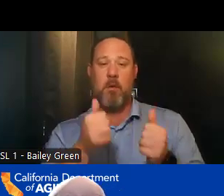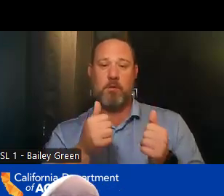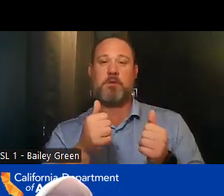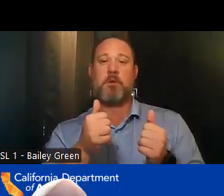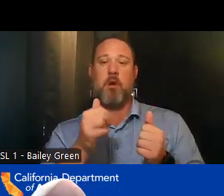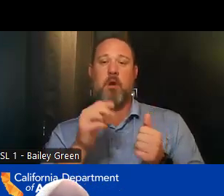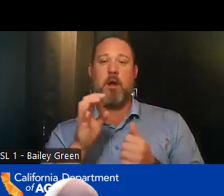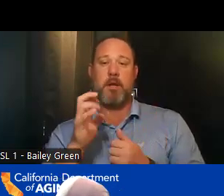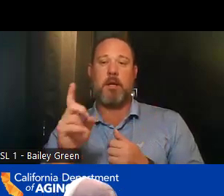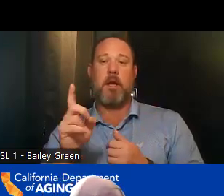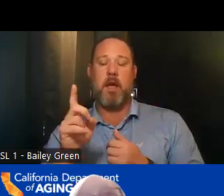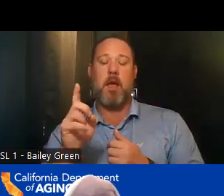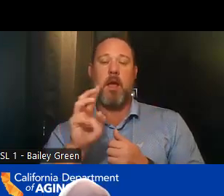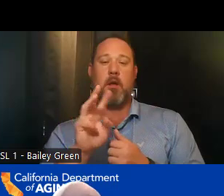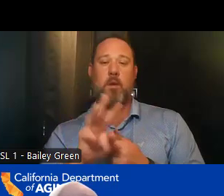the EACAD